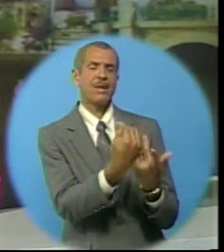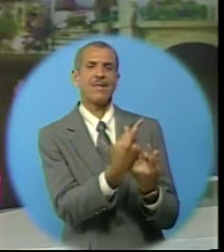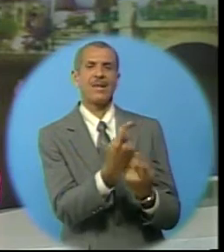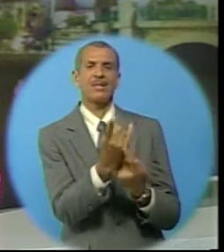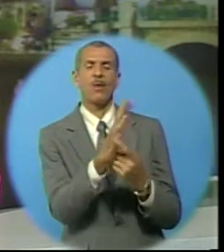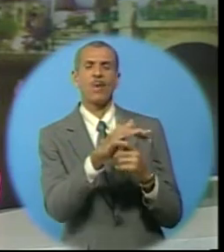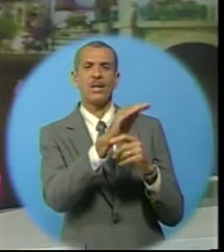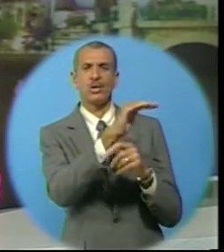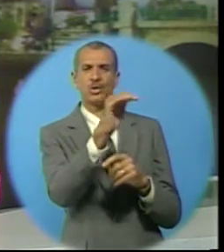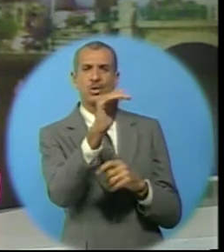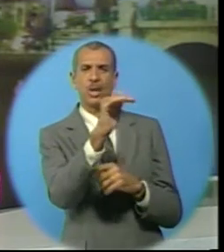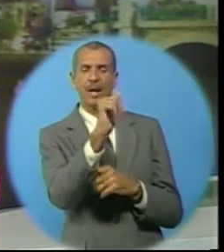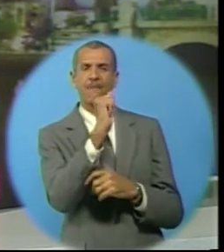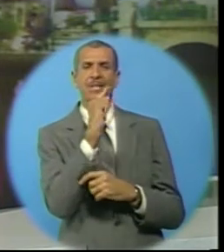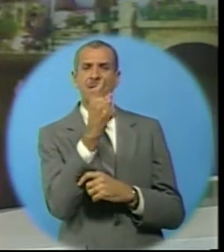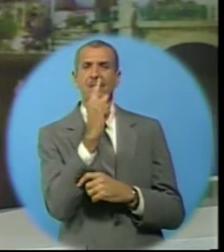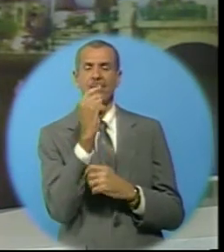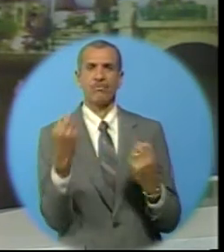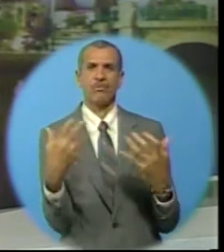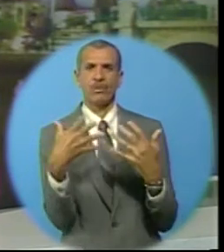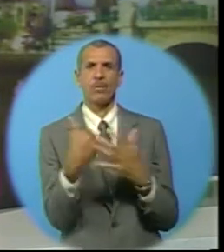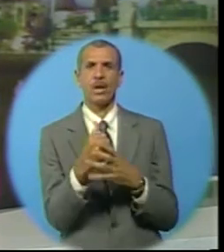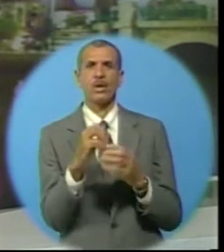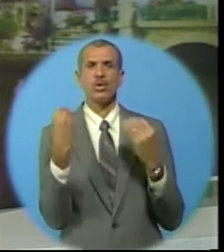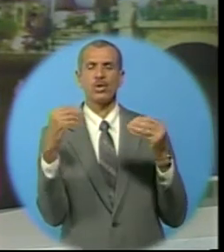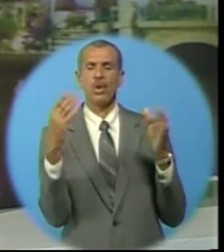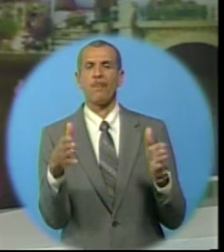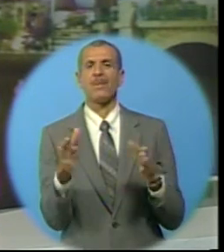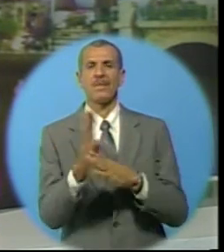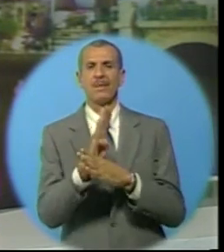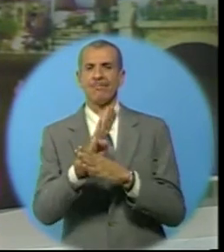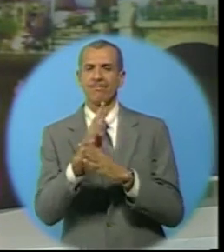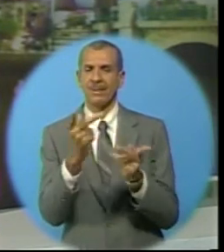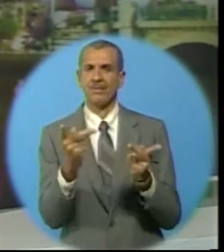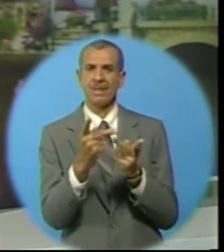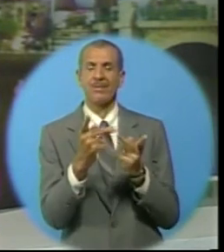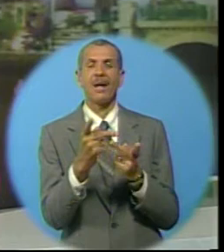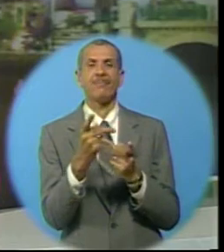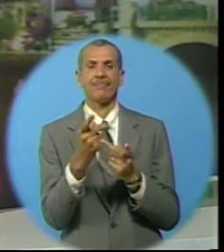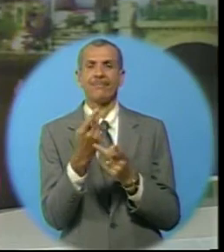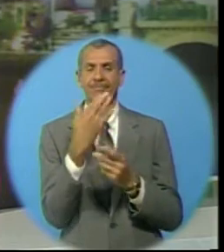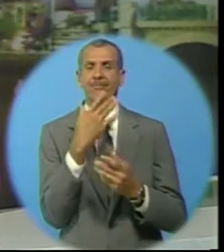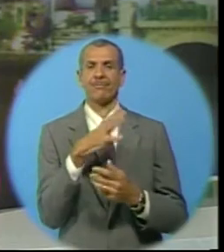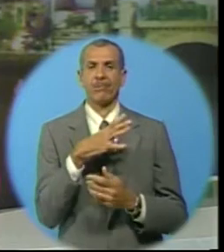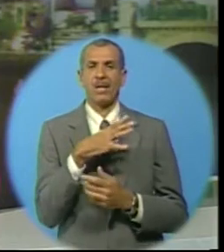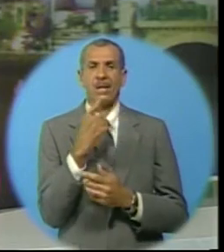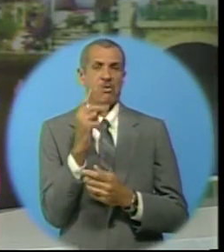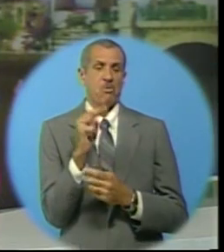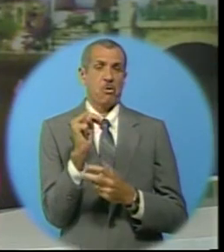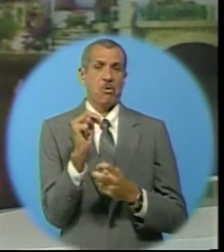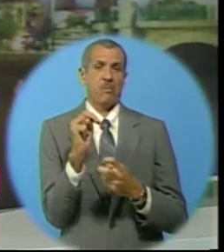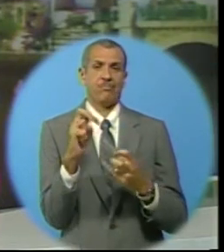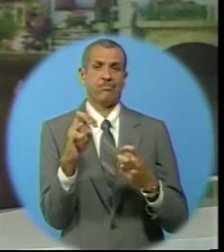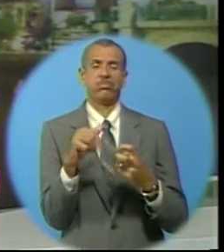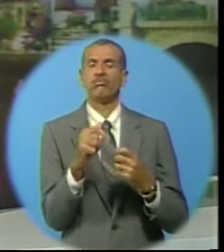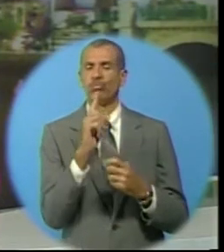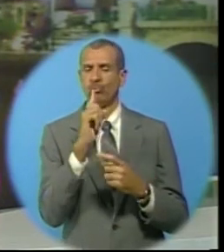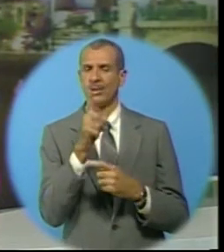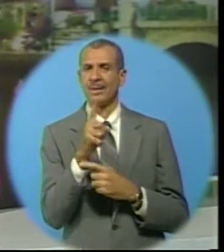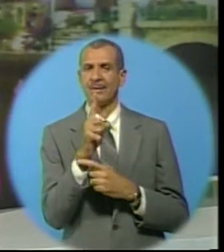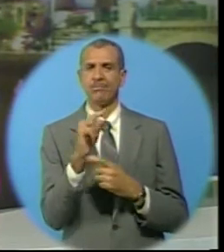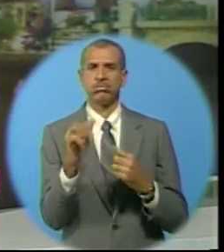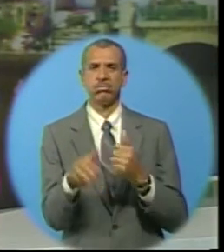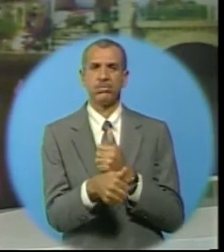of the shelves. It was a scare for shoppers at the city business, but luckily there was no major damage. Only a few items